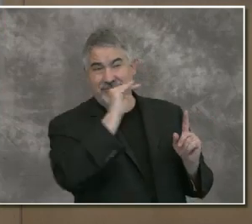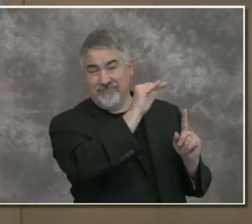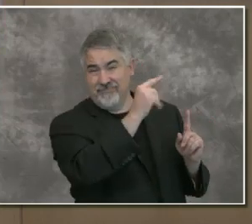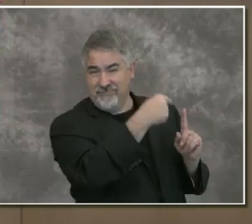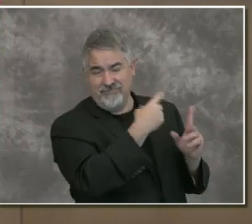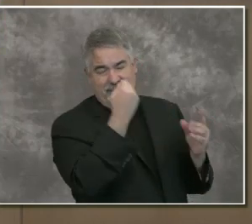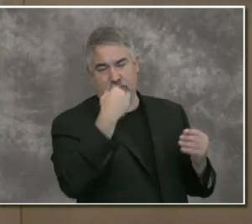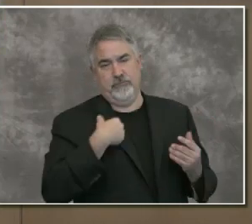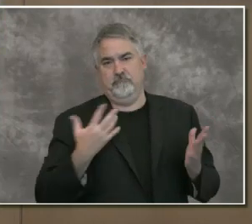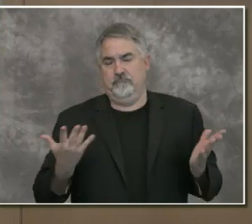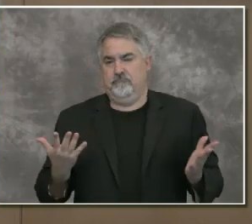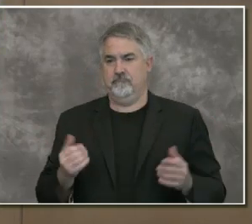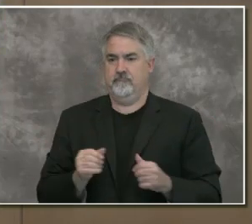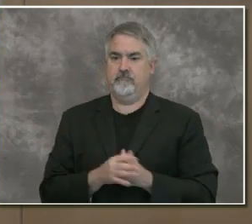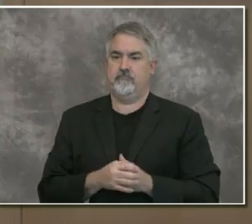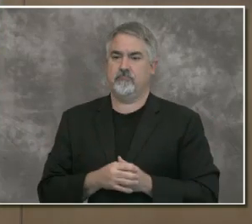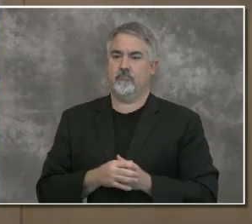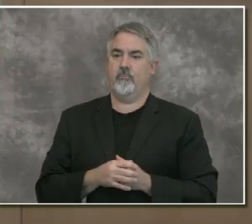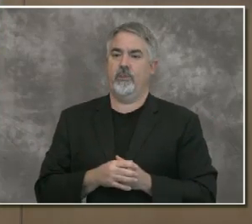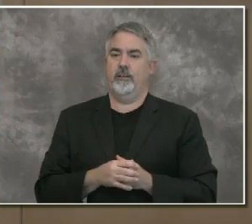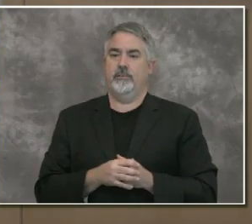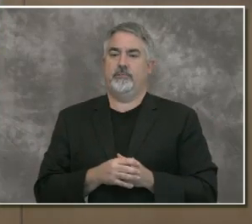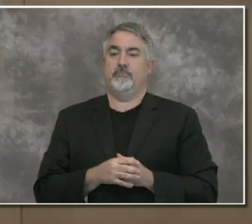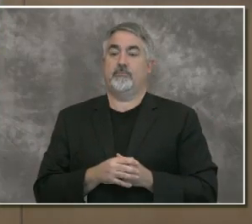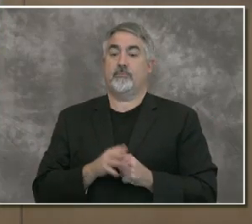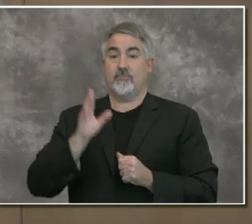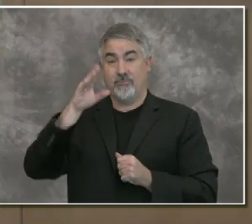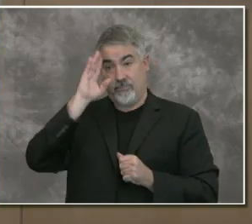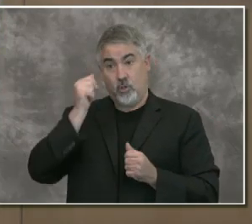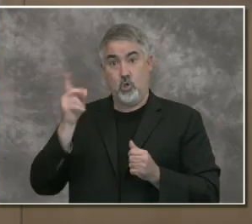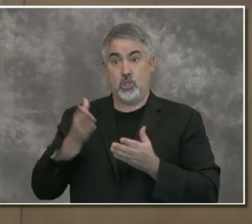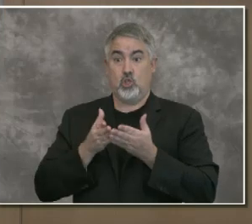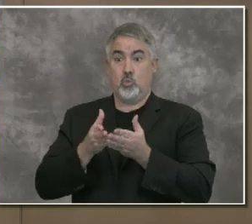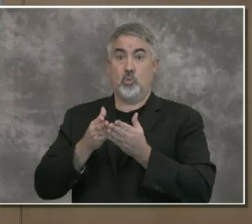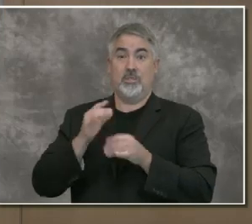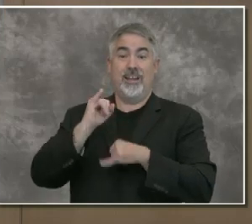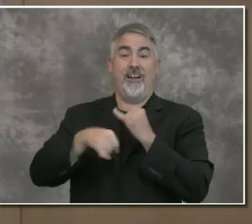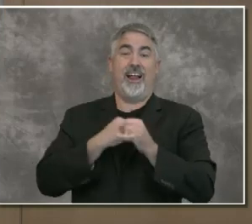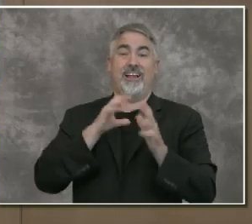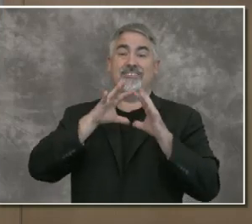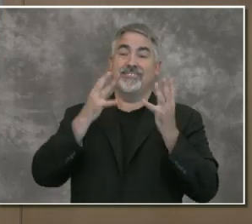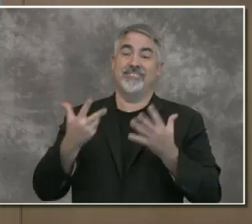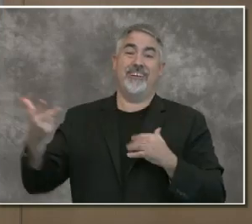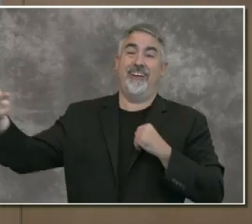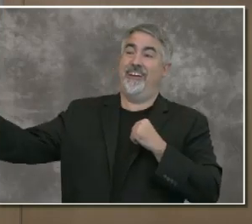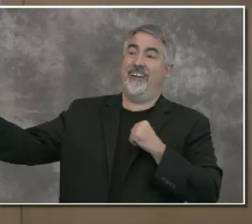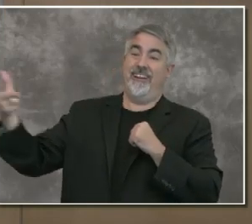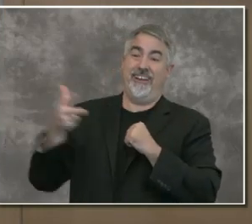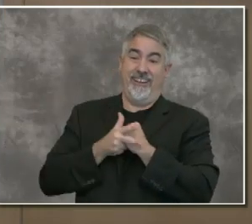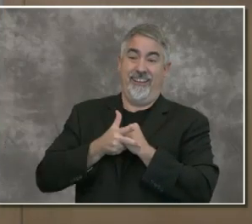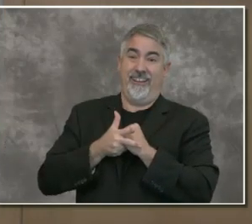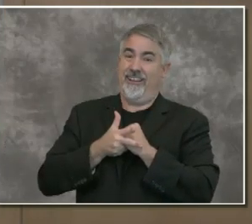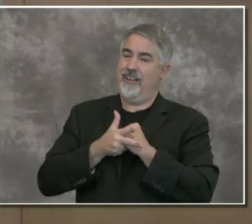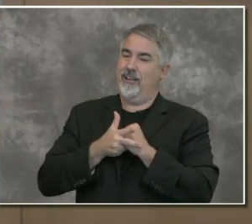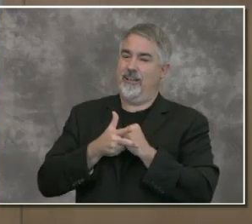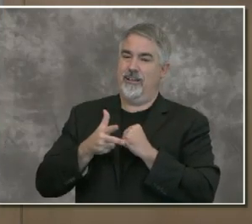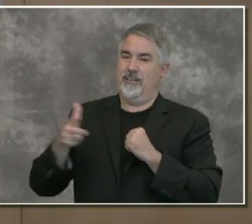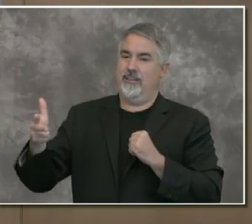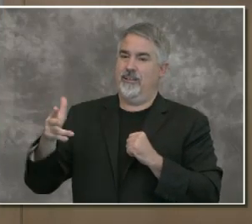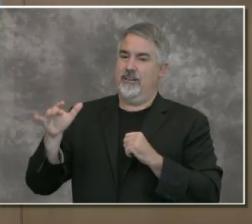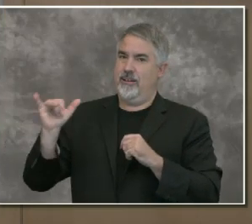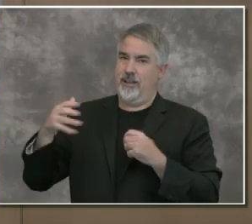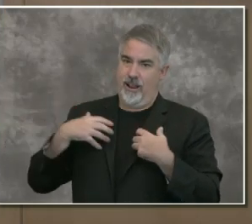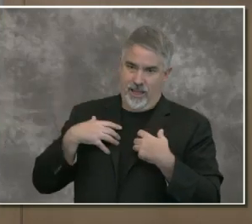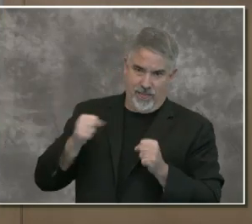that all ships who are coming from international waters are in the jurisdiction and under the health status